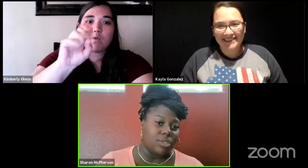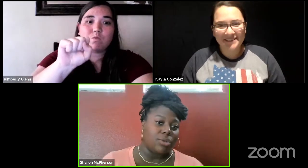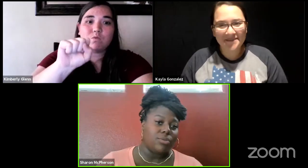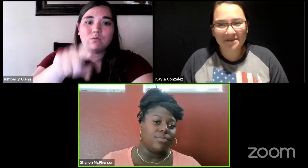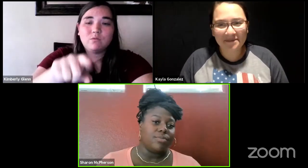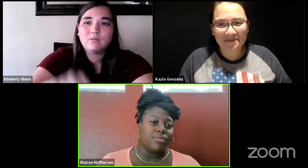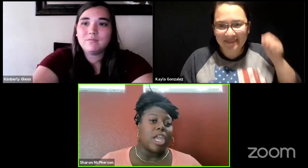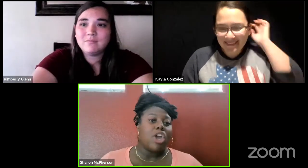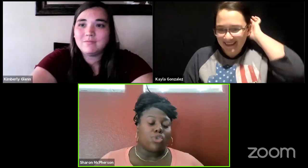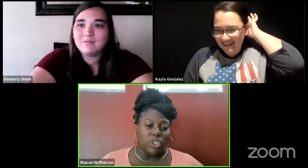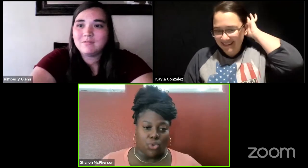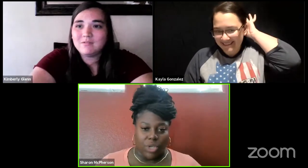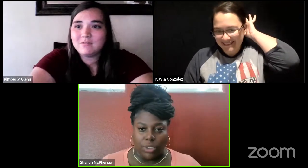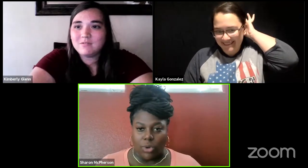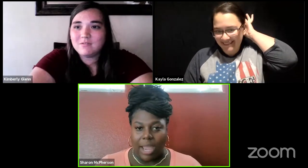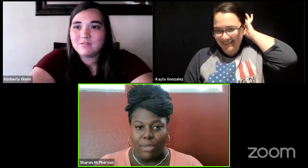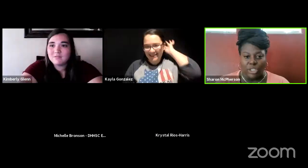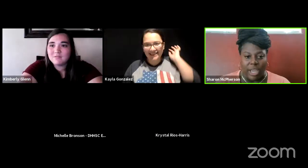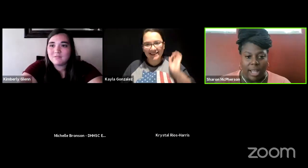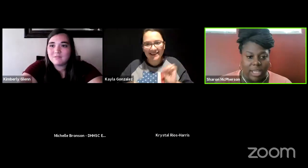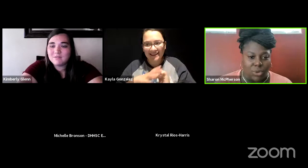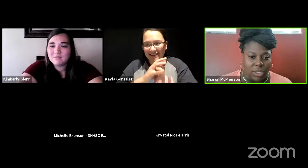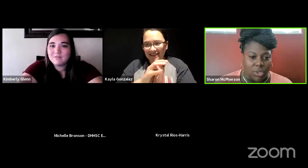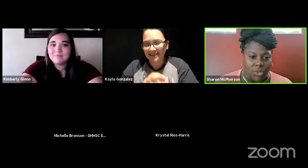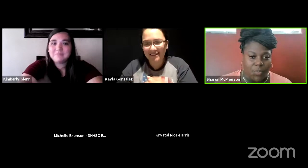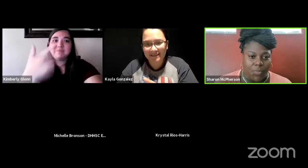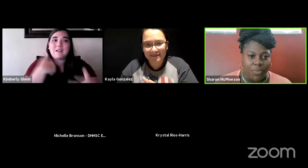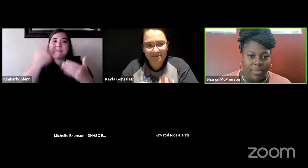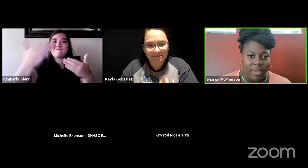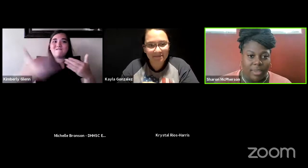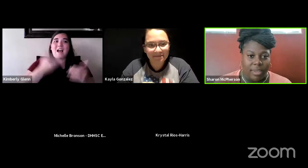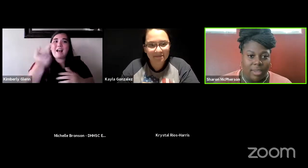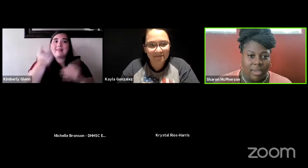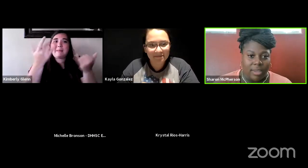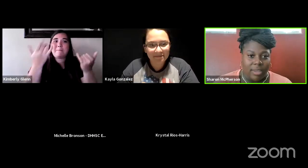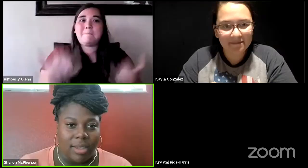and Crystal Rios. Okay, Michelle and Crystal.